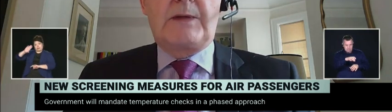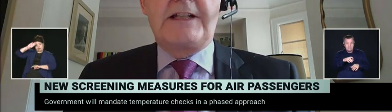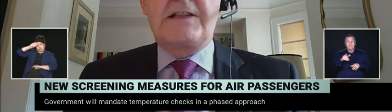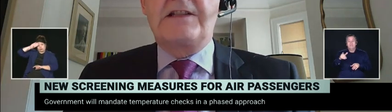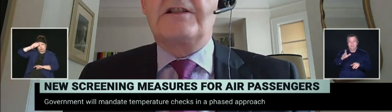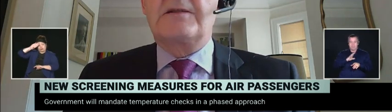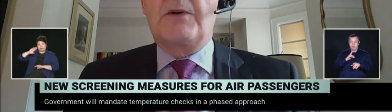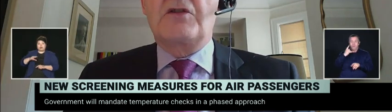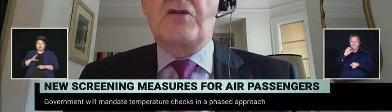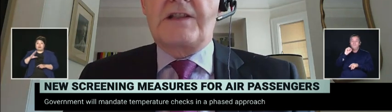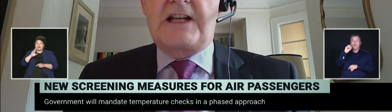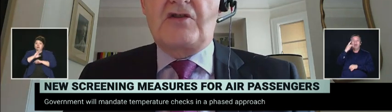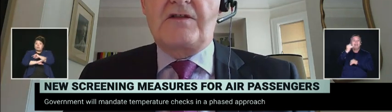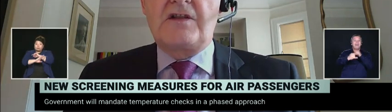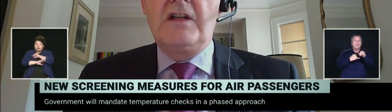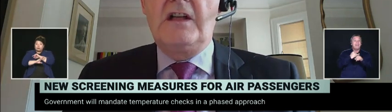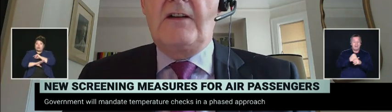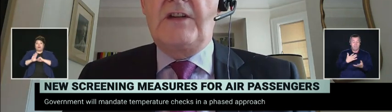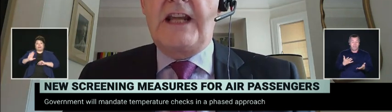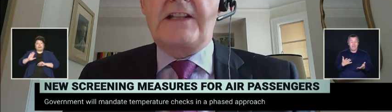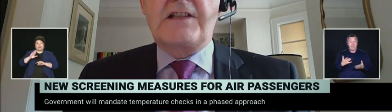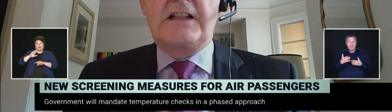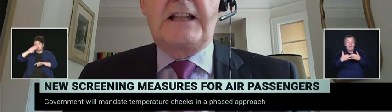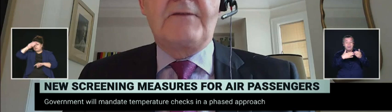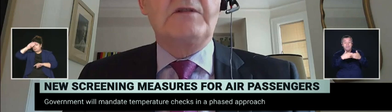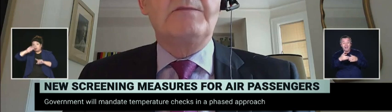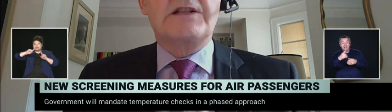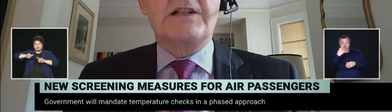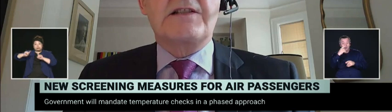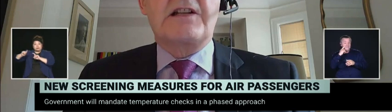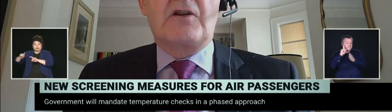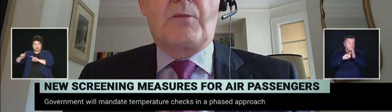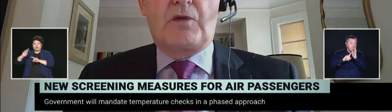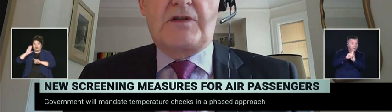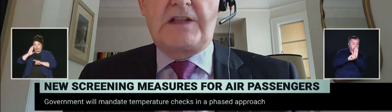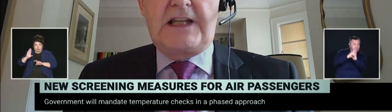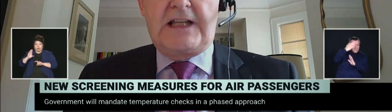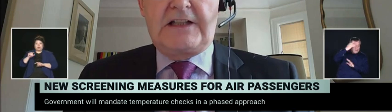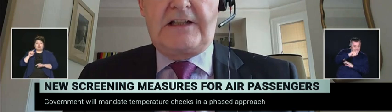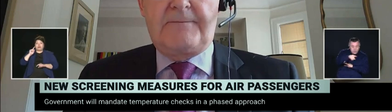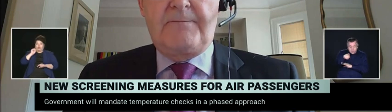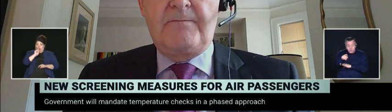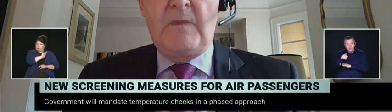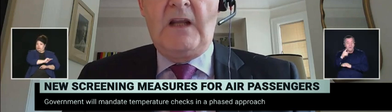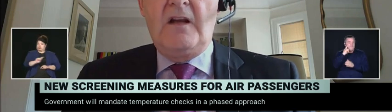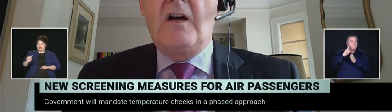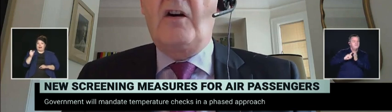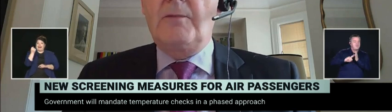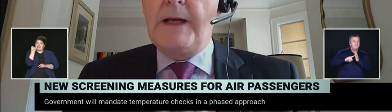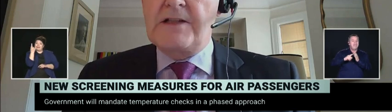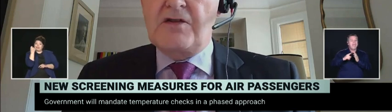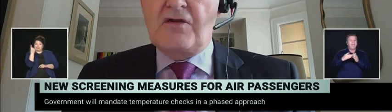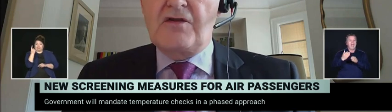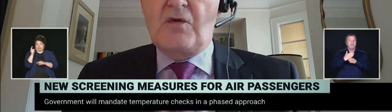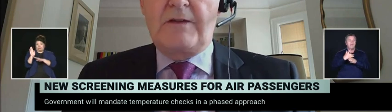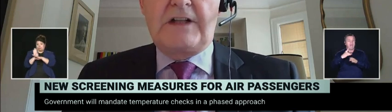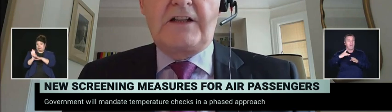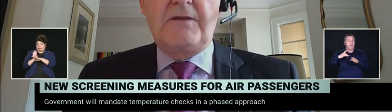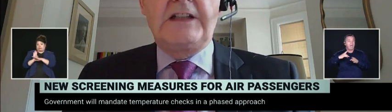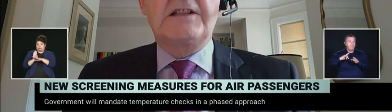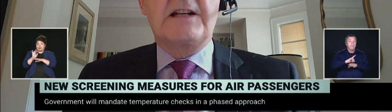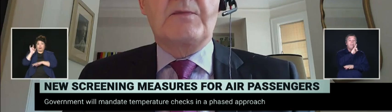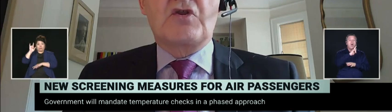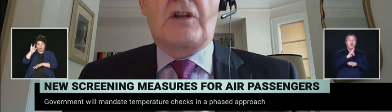will be placed in the departure sections of the next 11 busiest airports in Canada. All passengers who